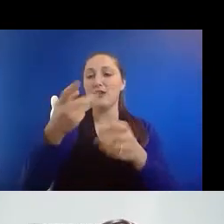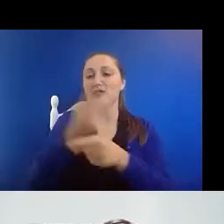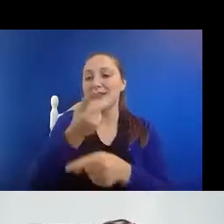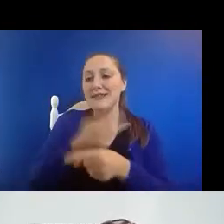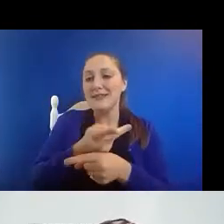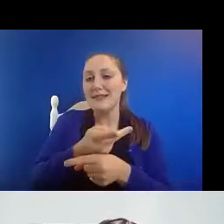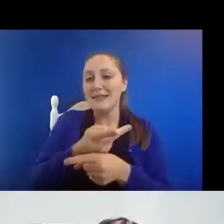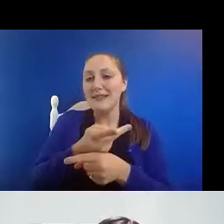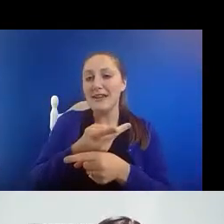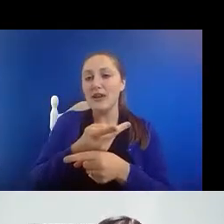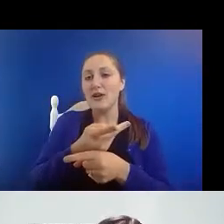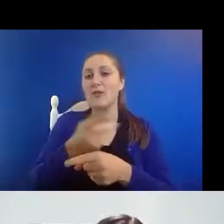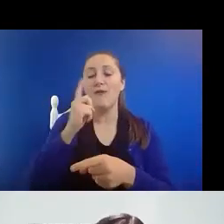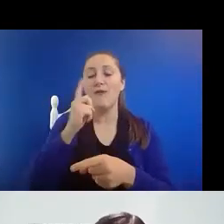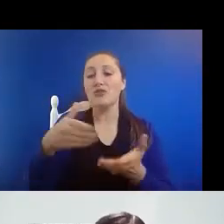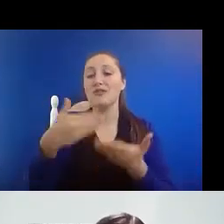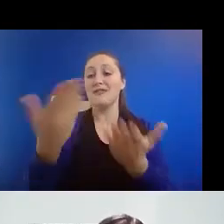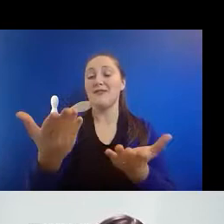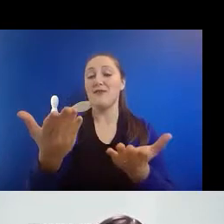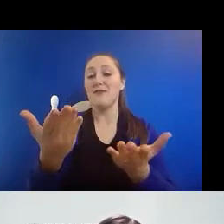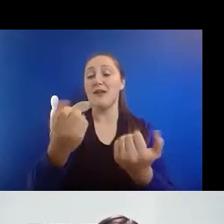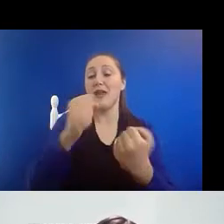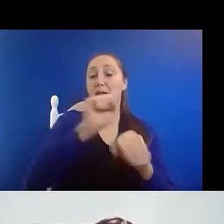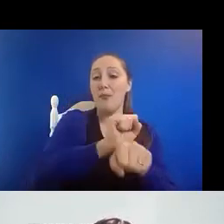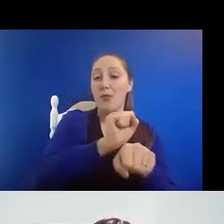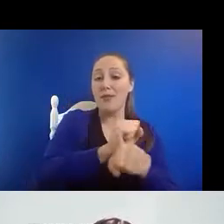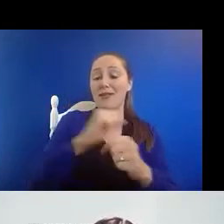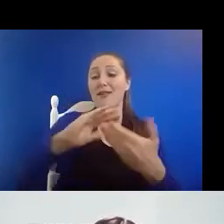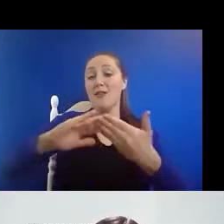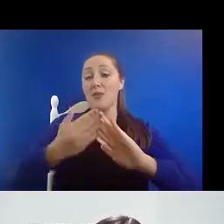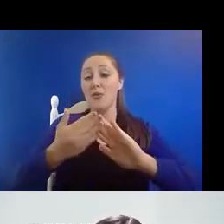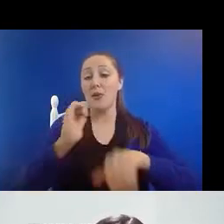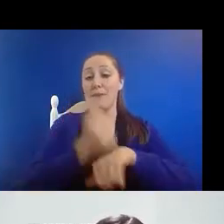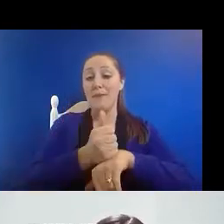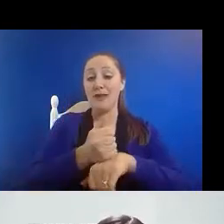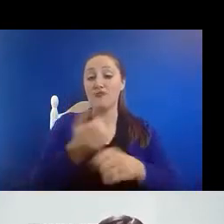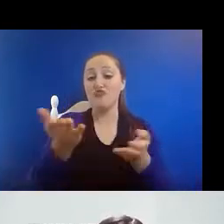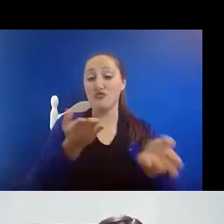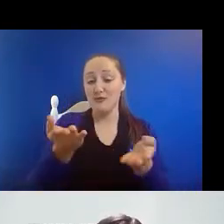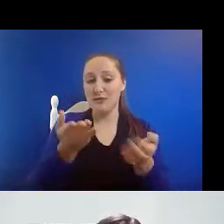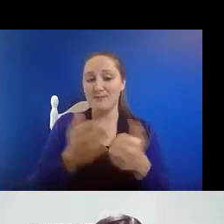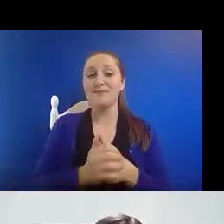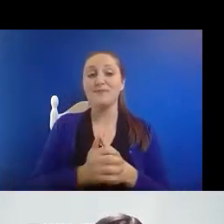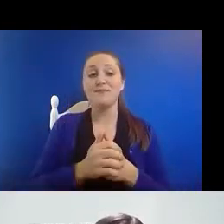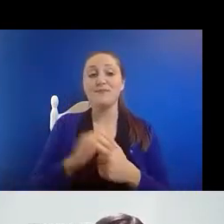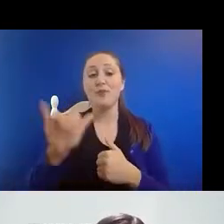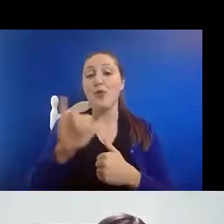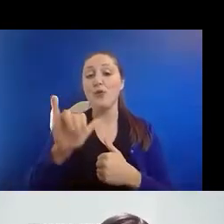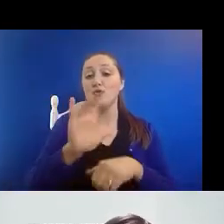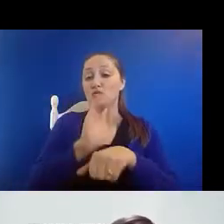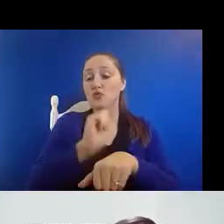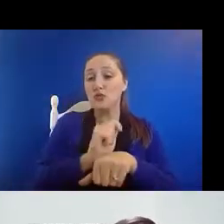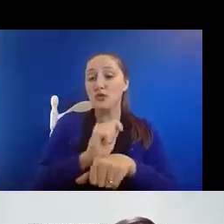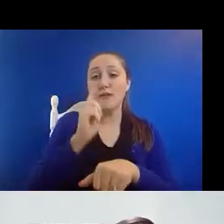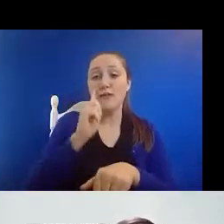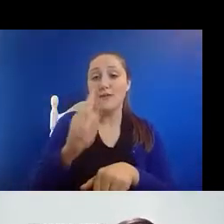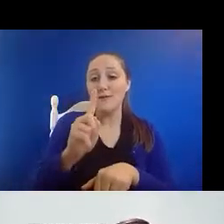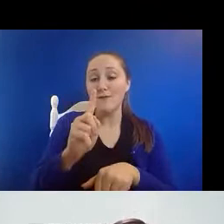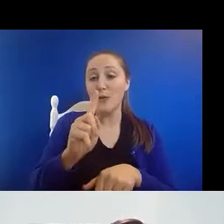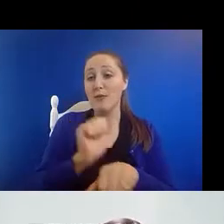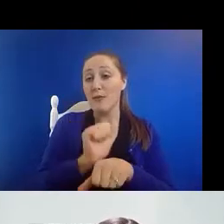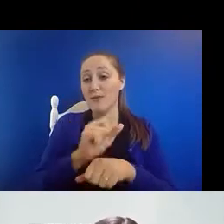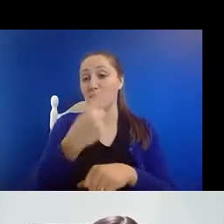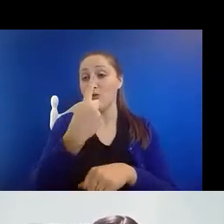employment and community-based services. She's also consulted on employment first, value and outcome-based purchasing across state